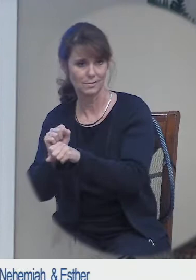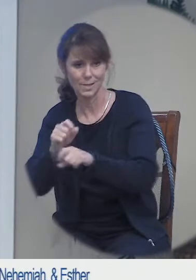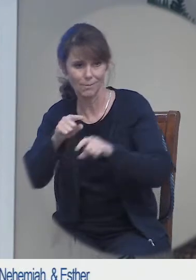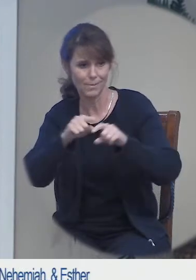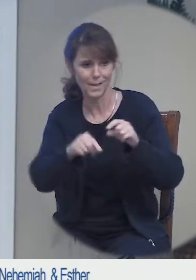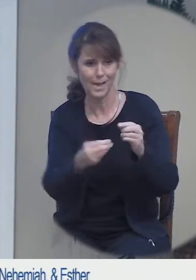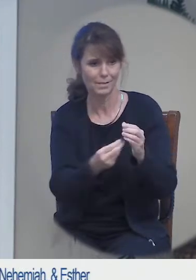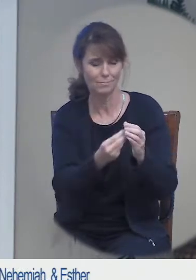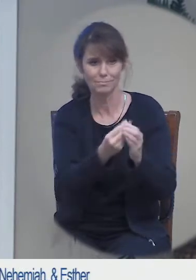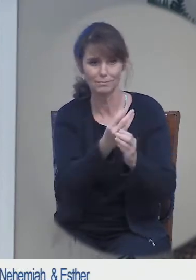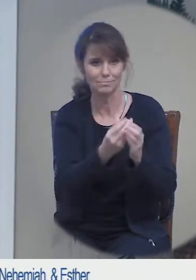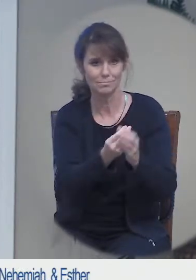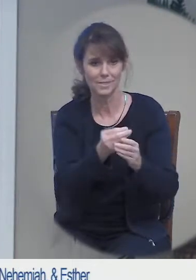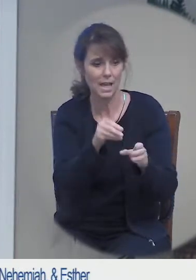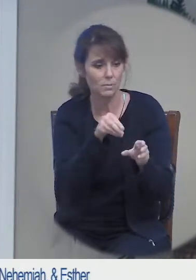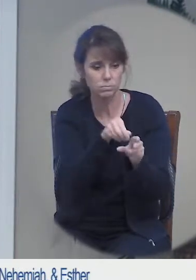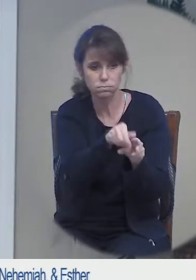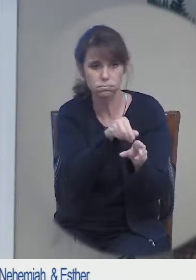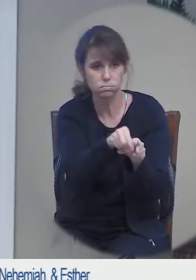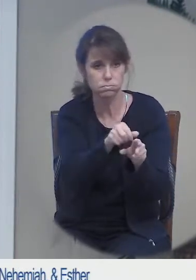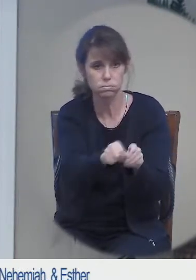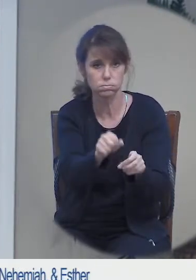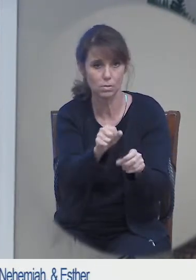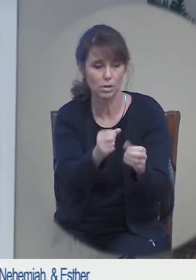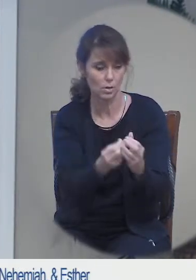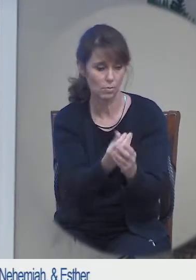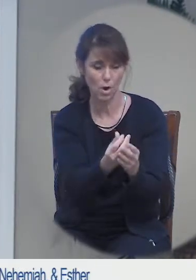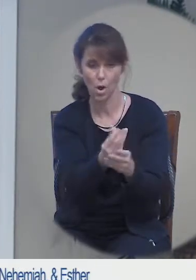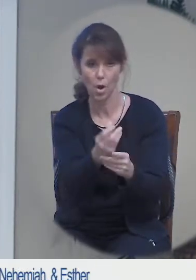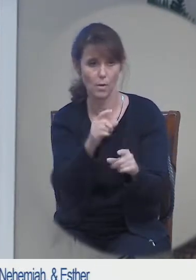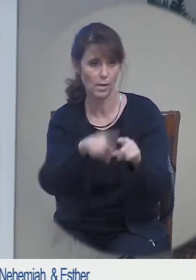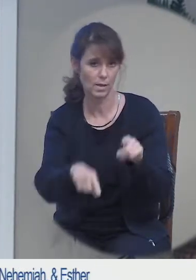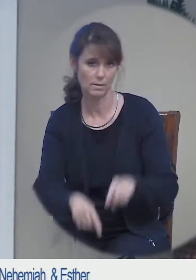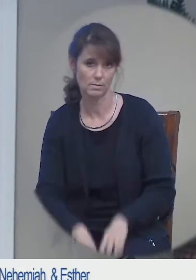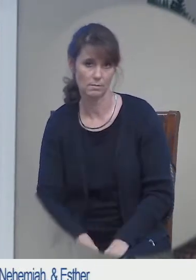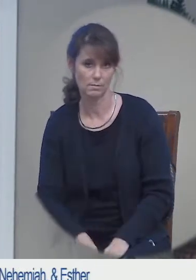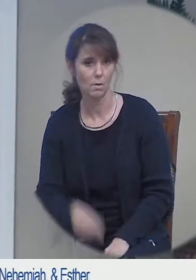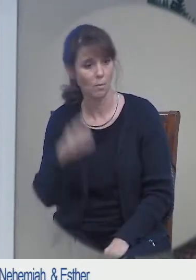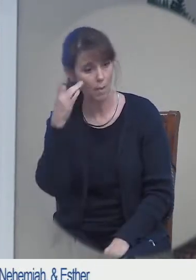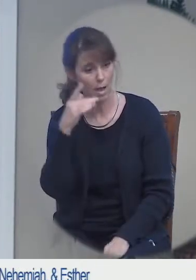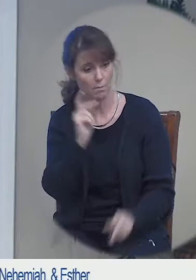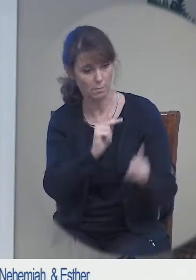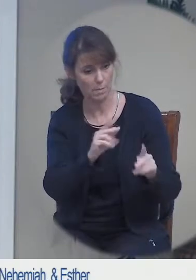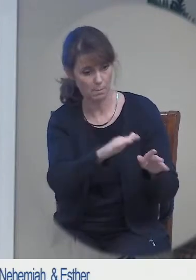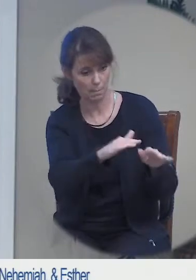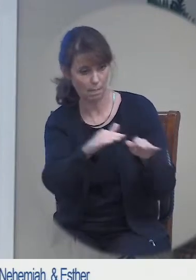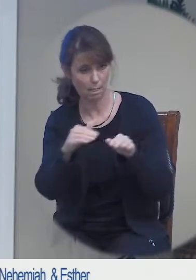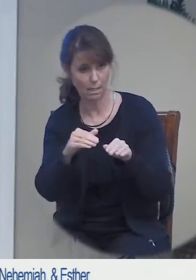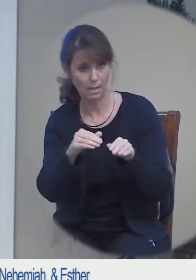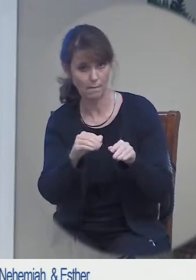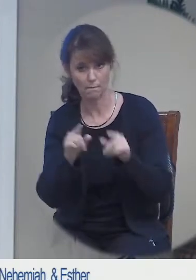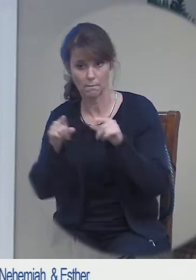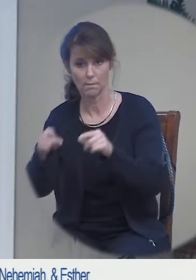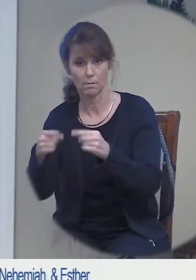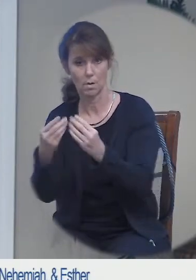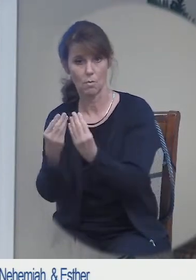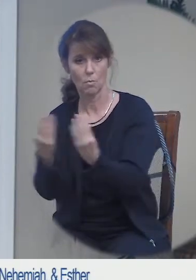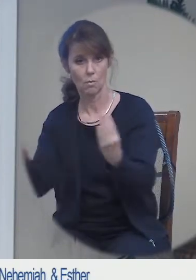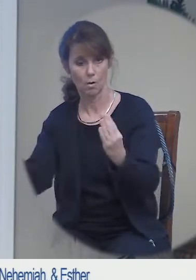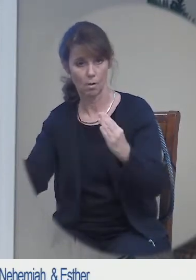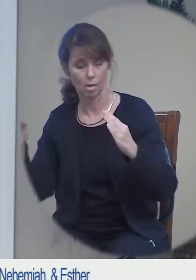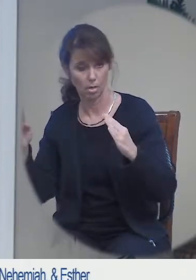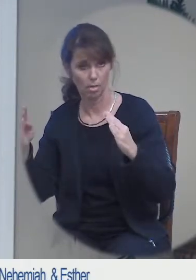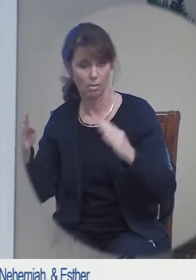as Victor mentioned, that's not the only level of this problem. Their own countrymen then